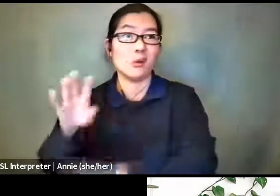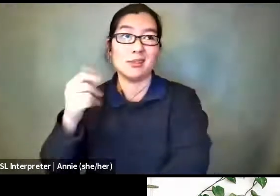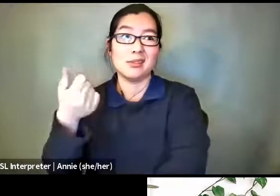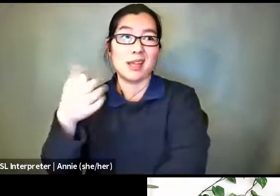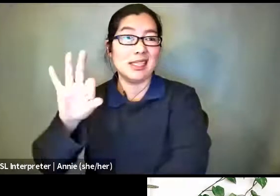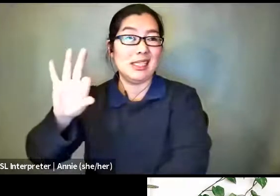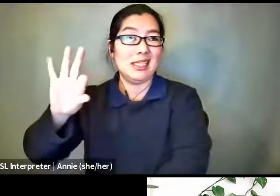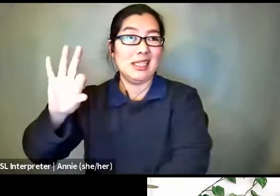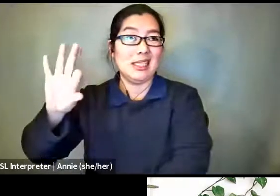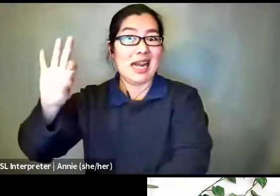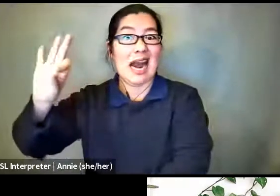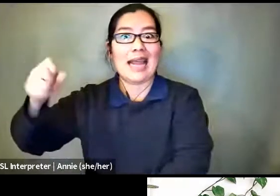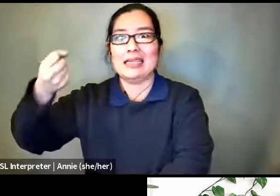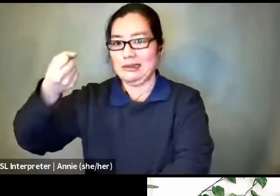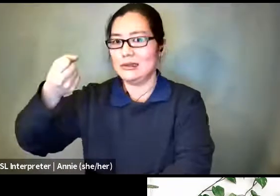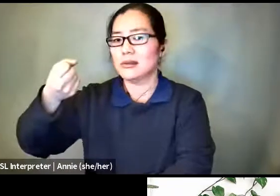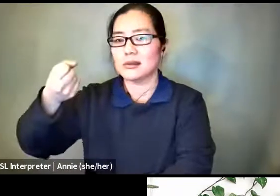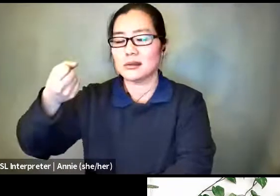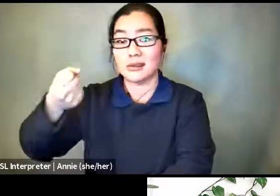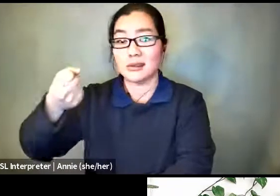is not